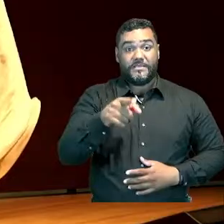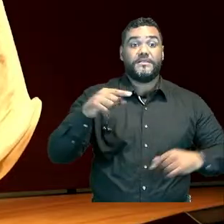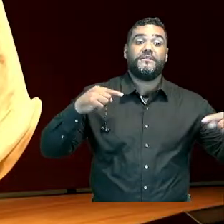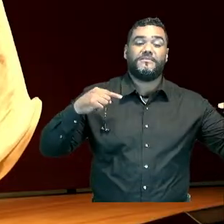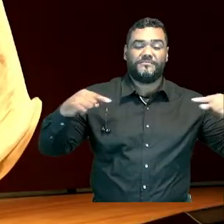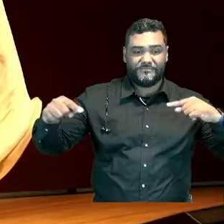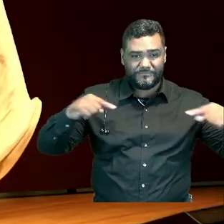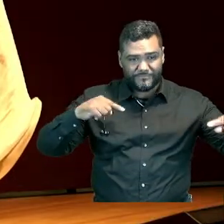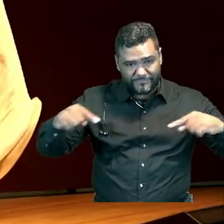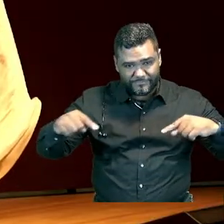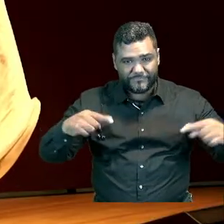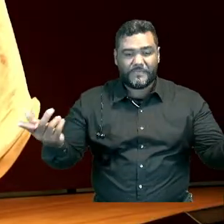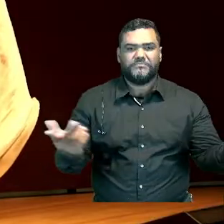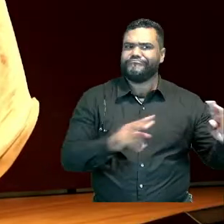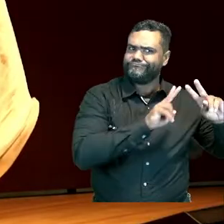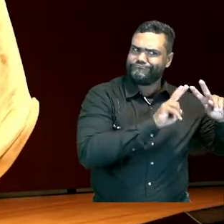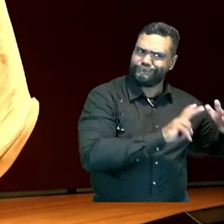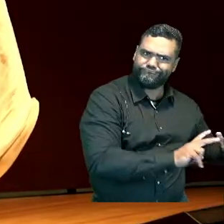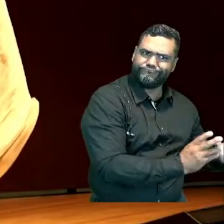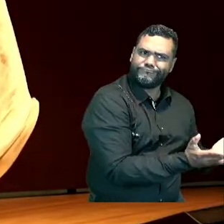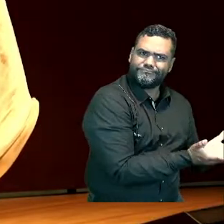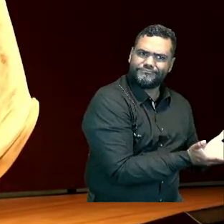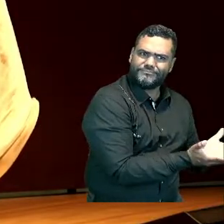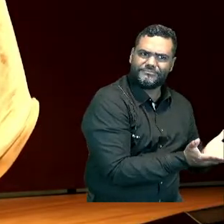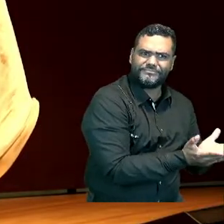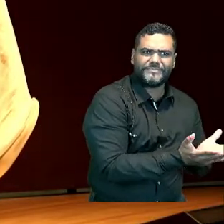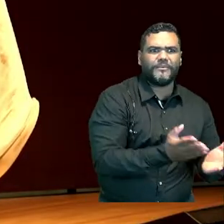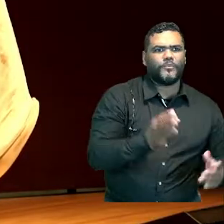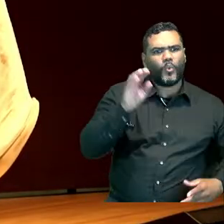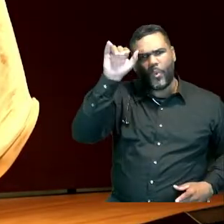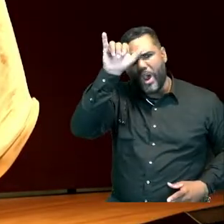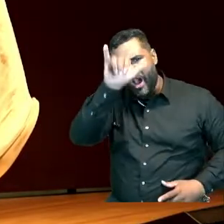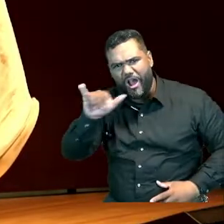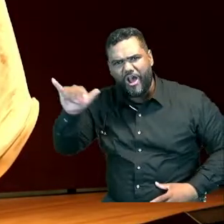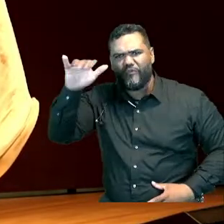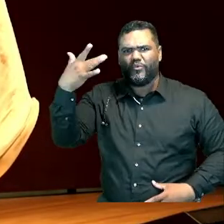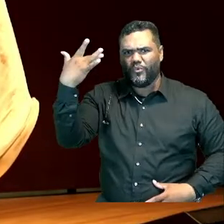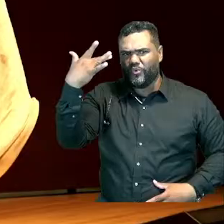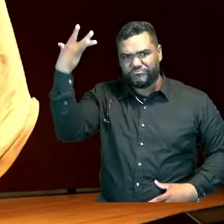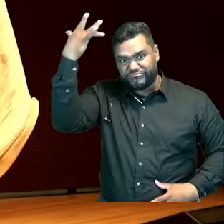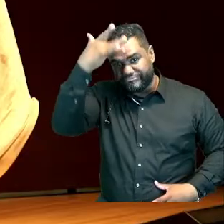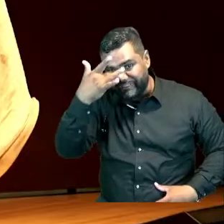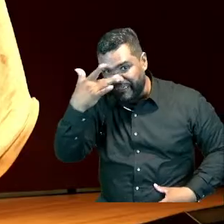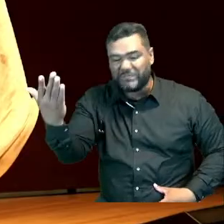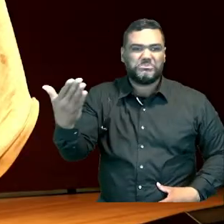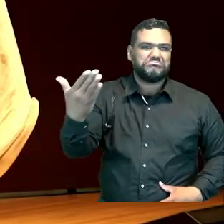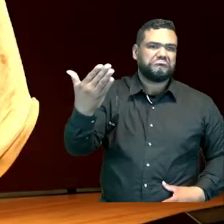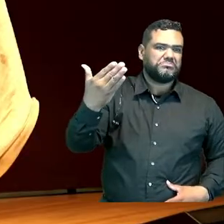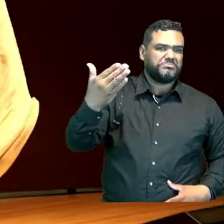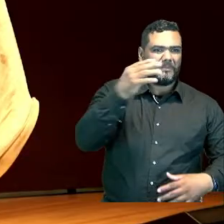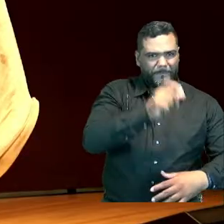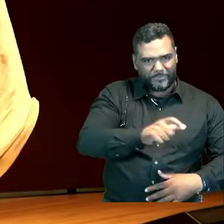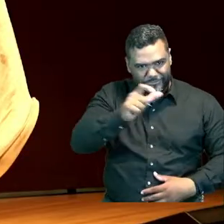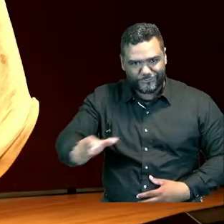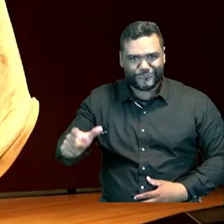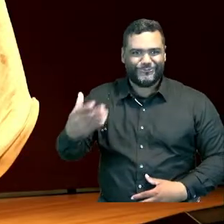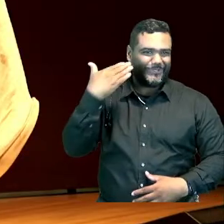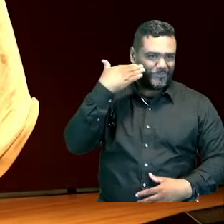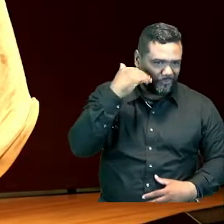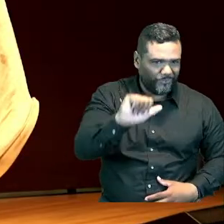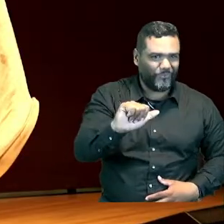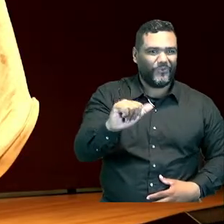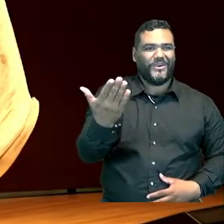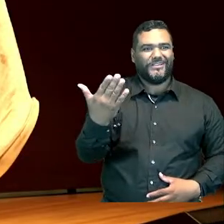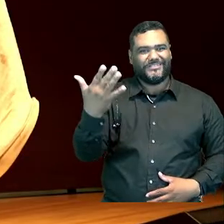Manager at the Museo of the Favelas, and she has led the first study on Afro-entrepreneurship in Latin America, which